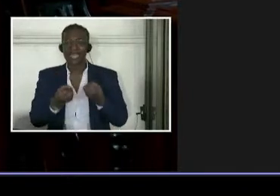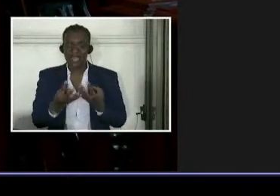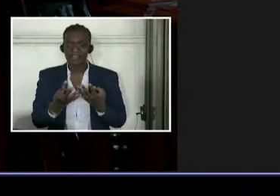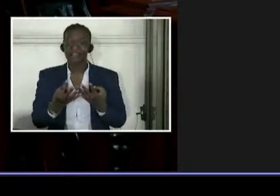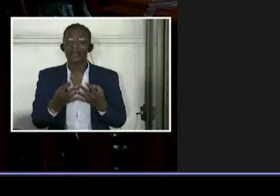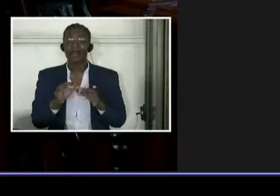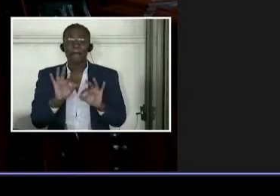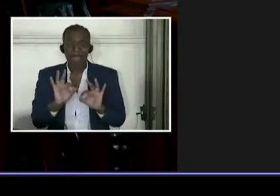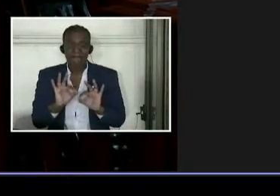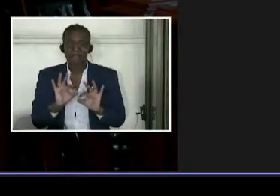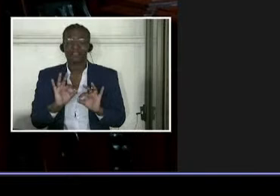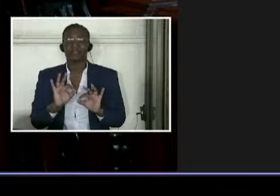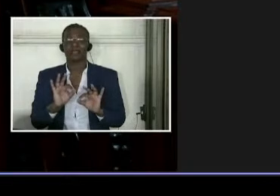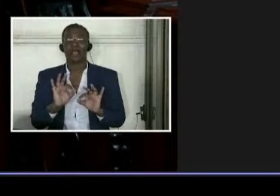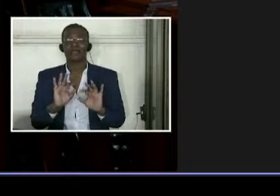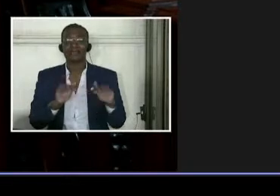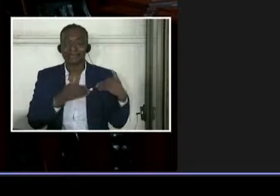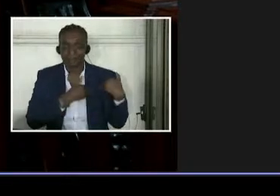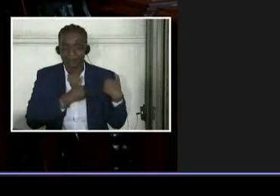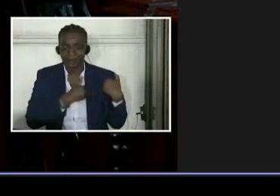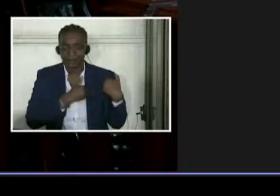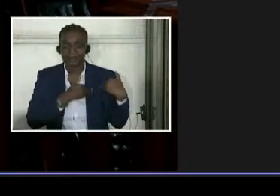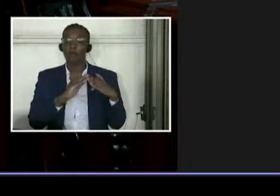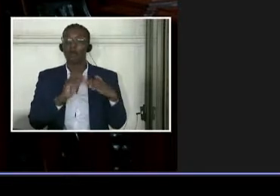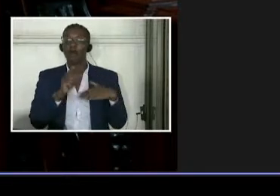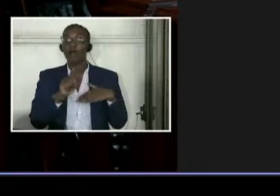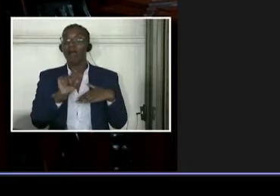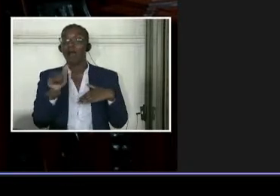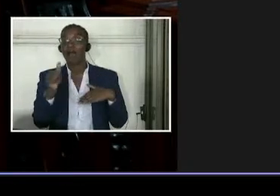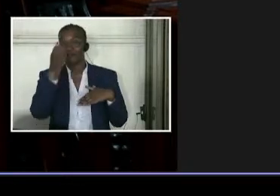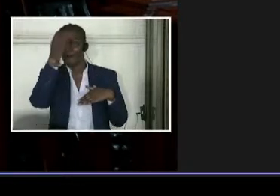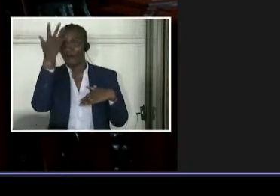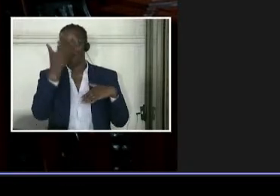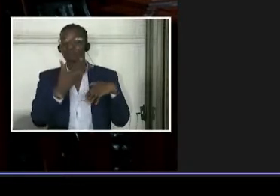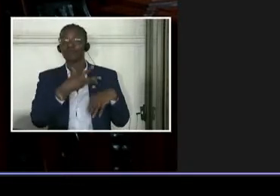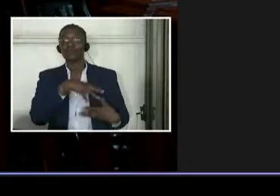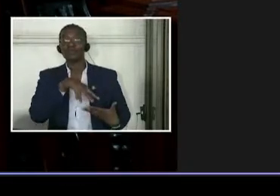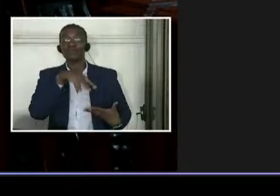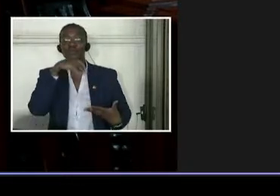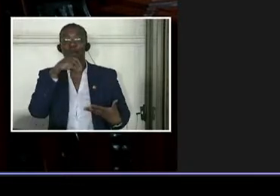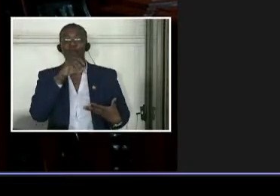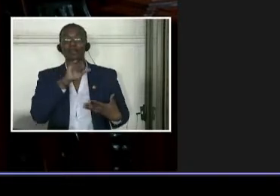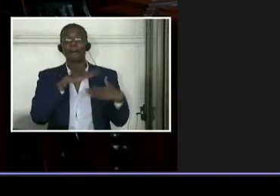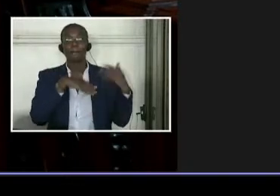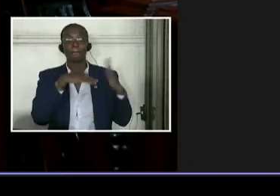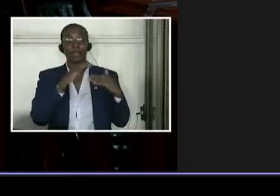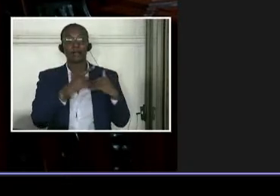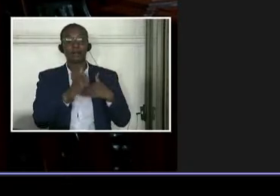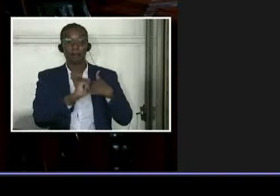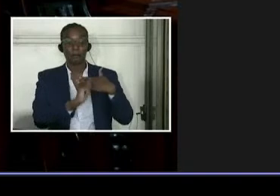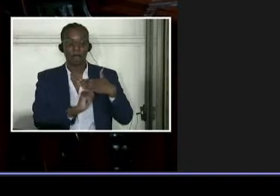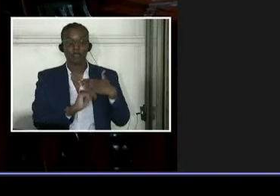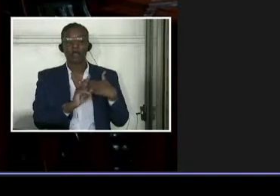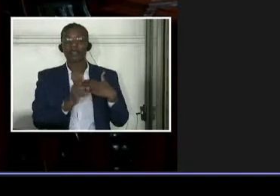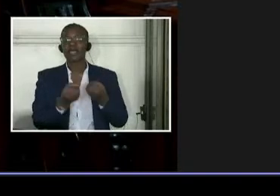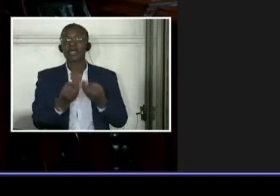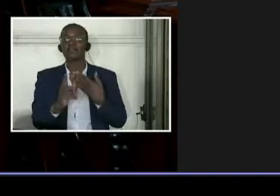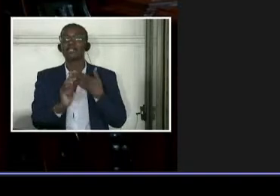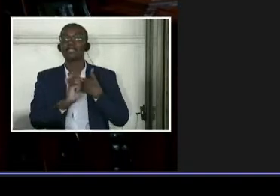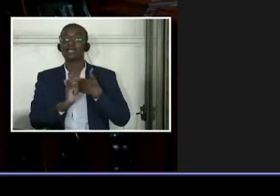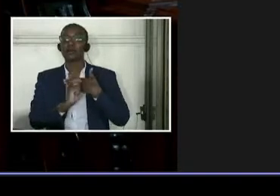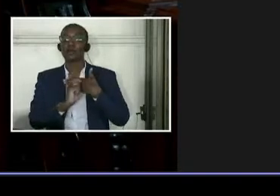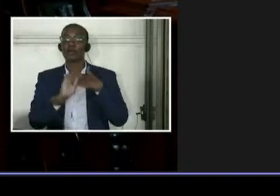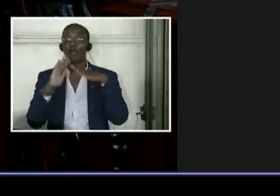safe homes. Homes of these once forgotten souls are built in less than a month, replacing decent and safe temporary shelters